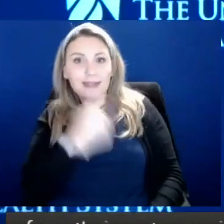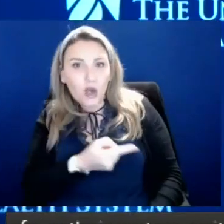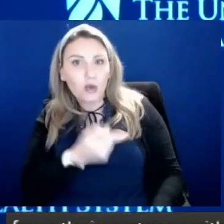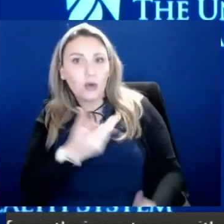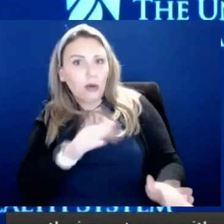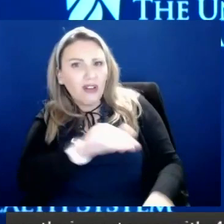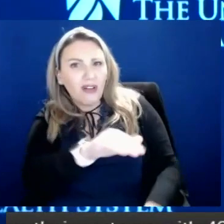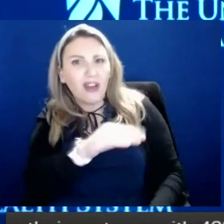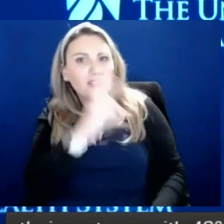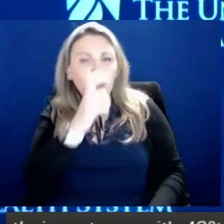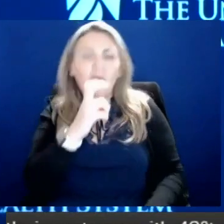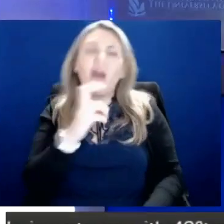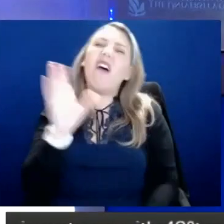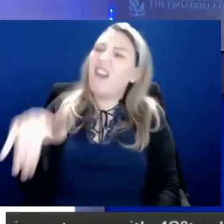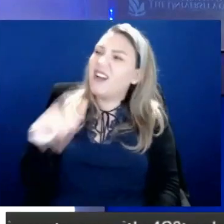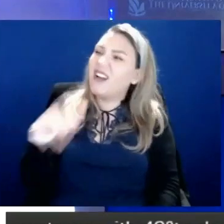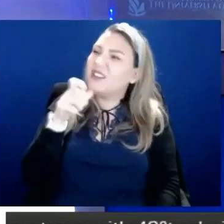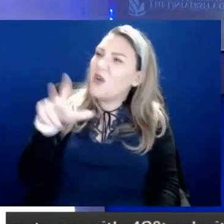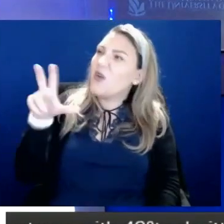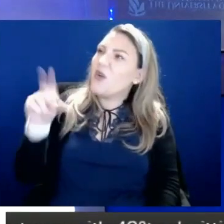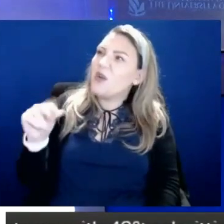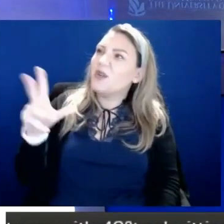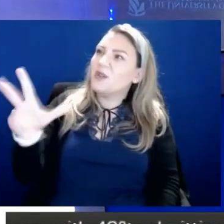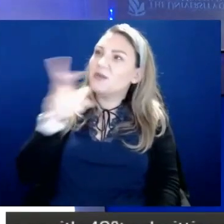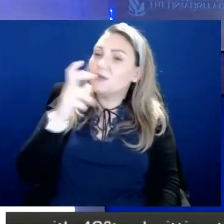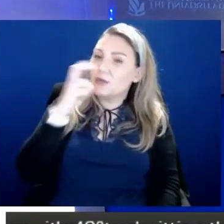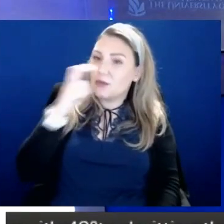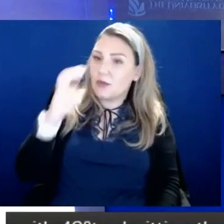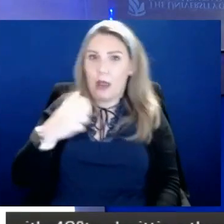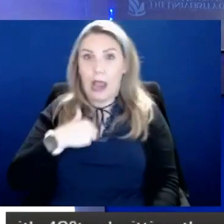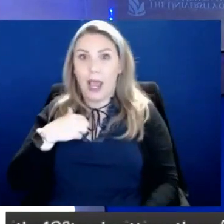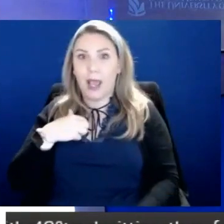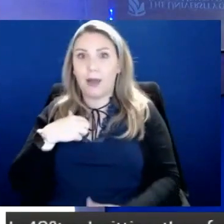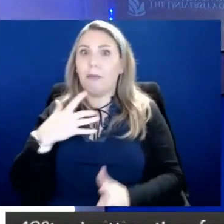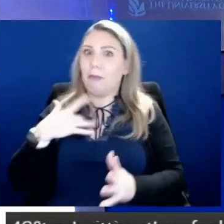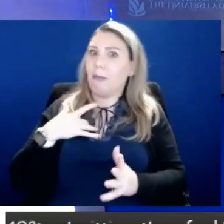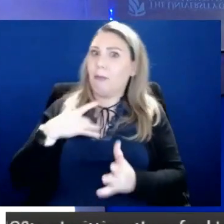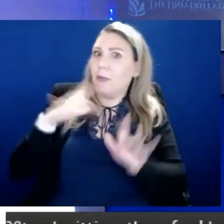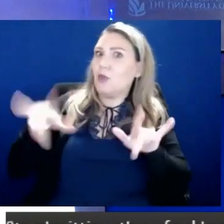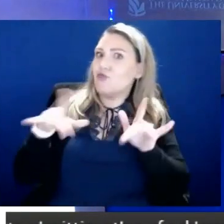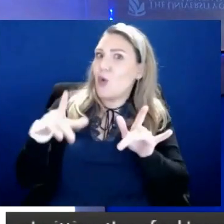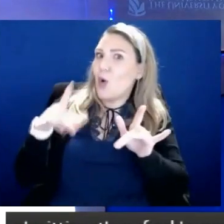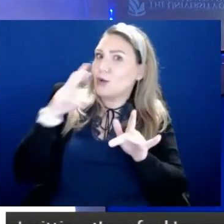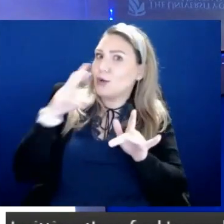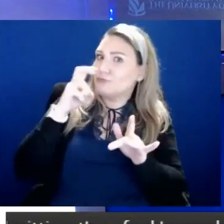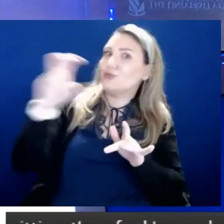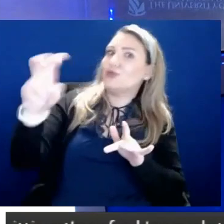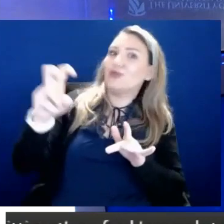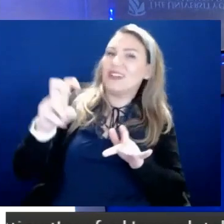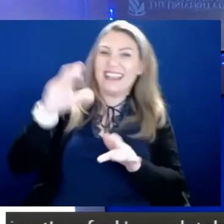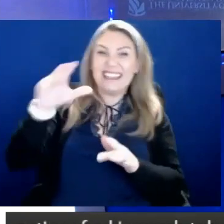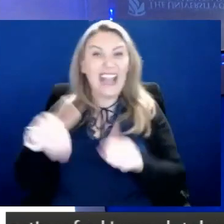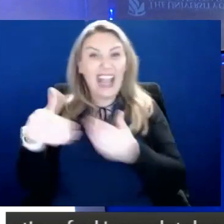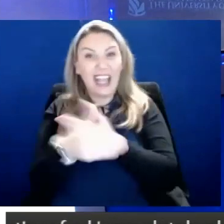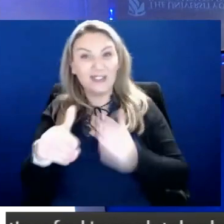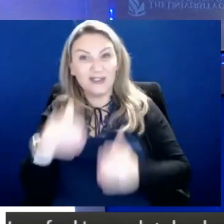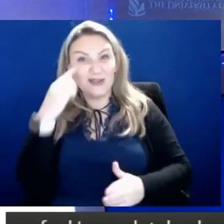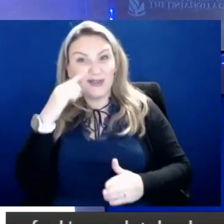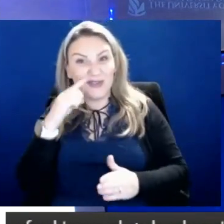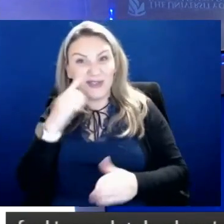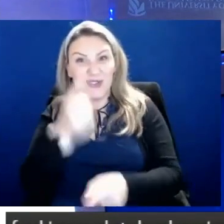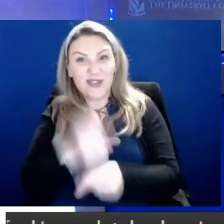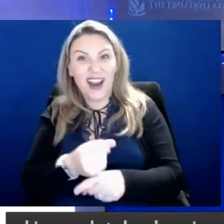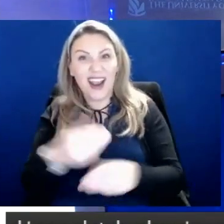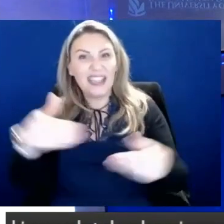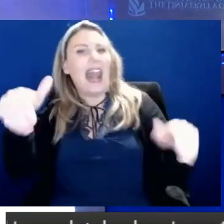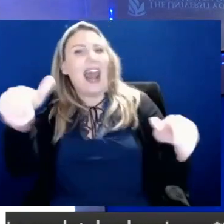snore. Right, and then you have to, I've been recorded snoring. Right. But this is what guest rooms are for. Right? Get out. Yes, so you'll